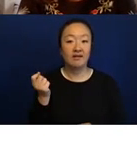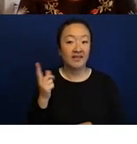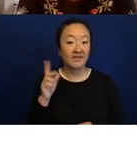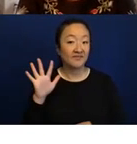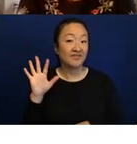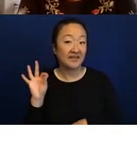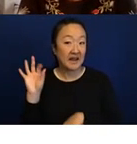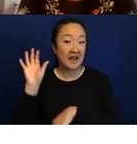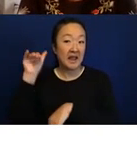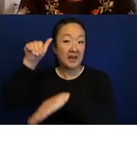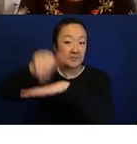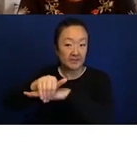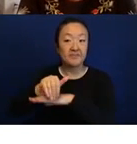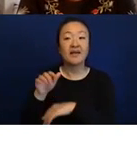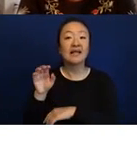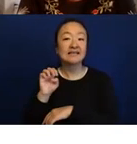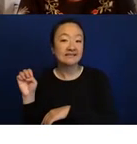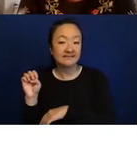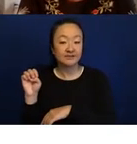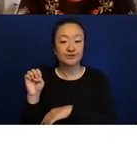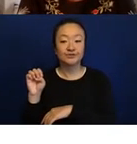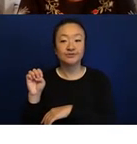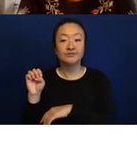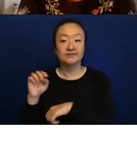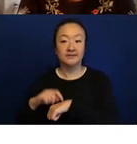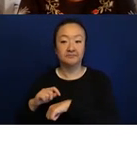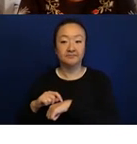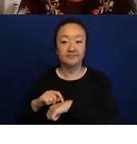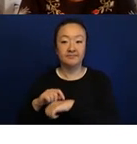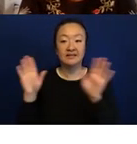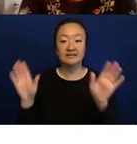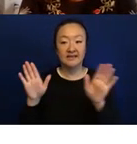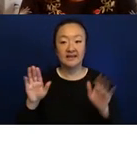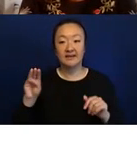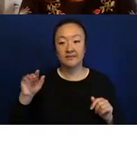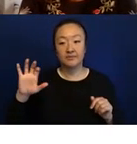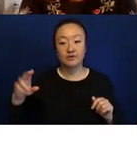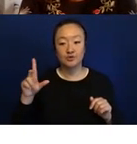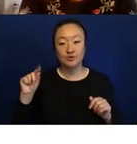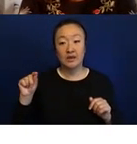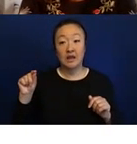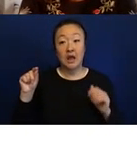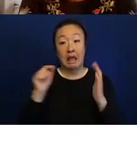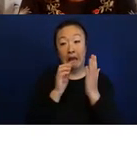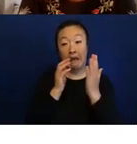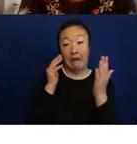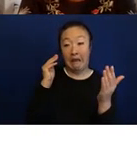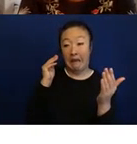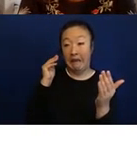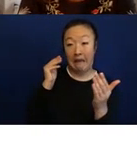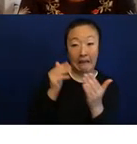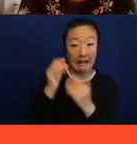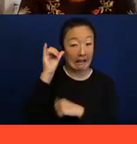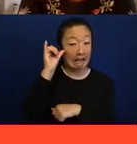p.m. Eastern time on Sunday, March 20th. Please don't wait until the last minute.